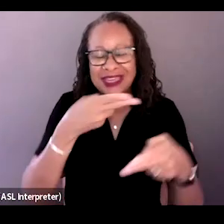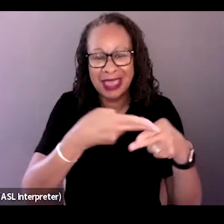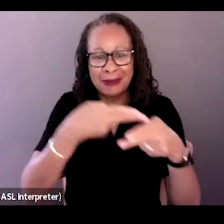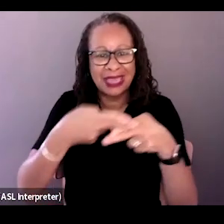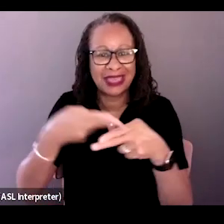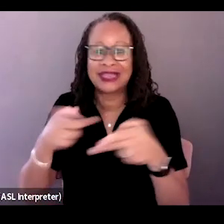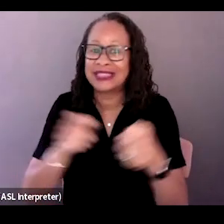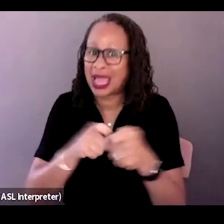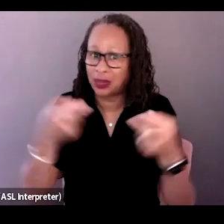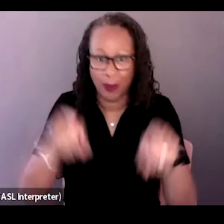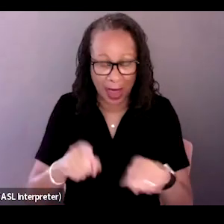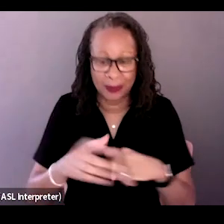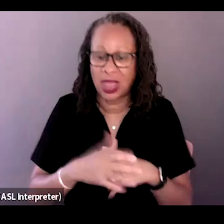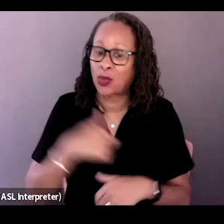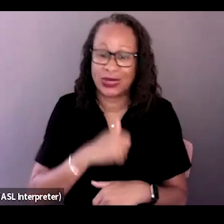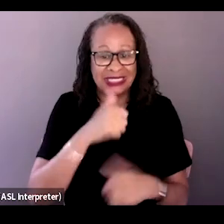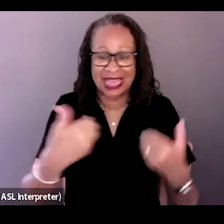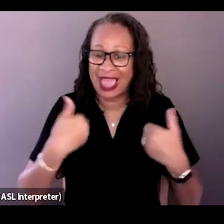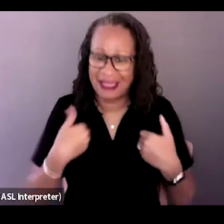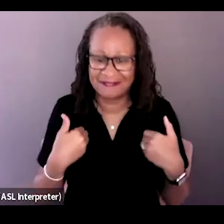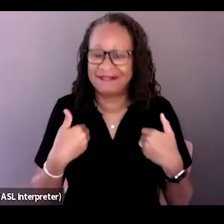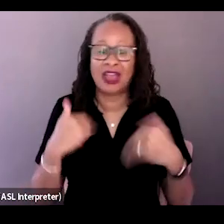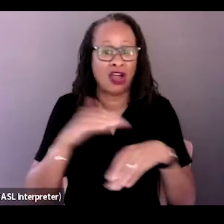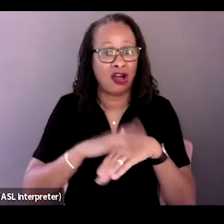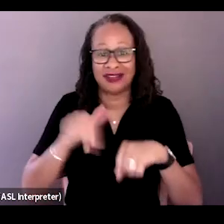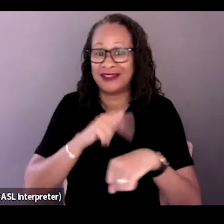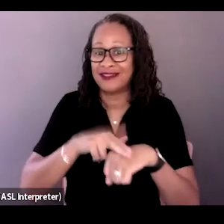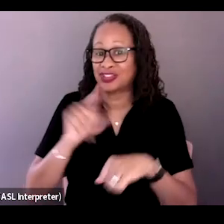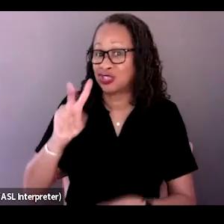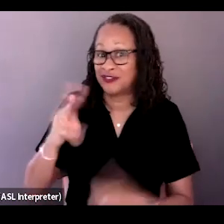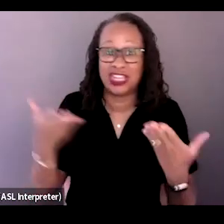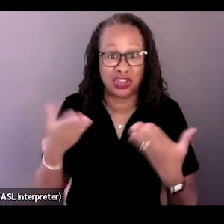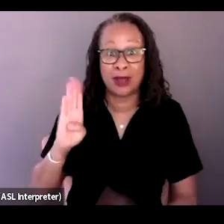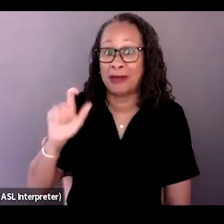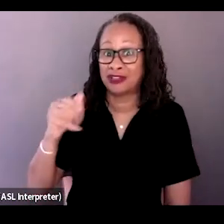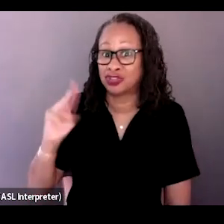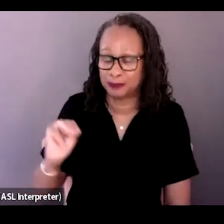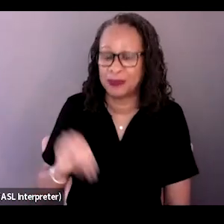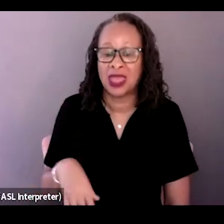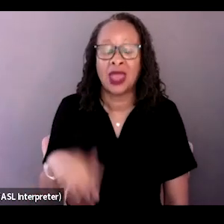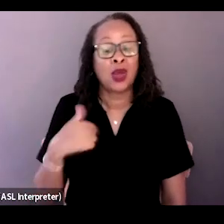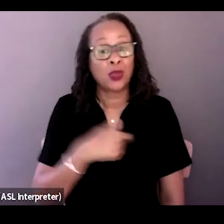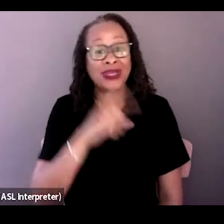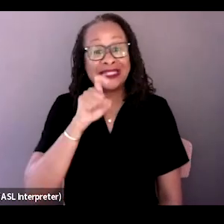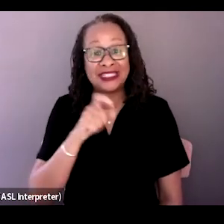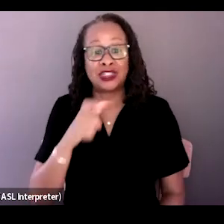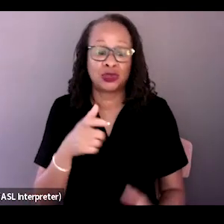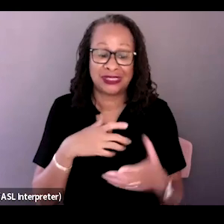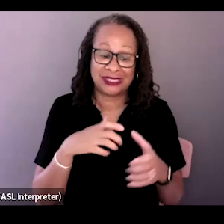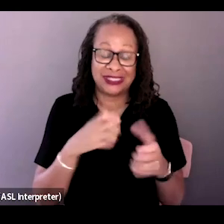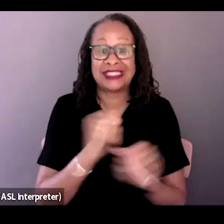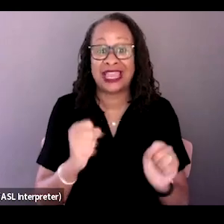going on, which we did not have actually on national television here. It was like, oh, we have to save the white hostages. But